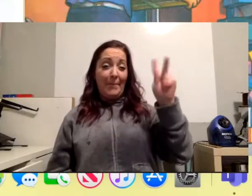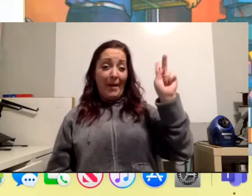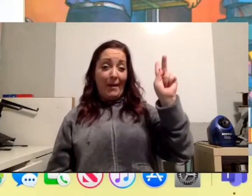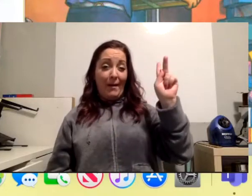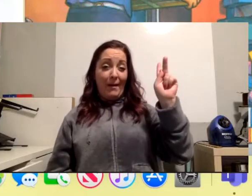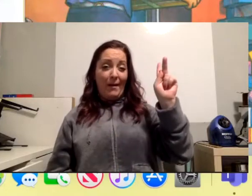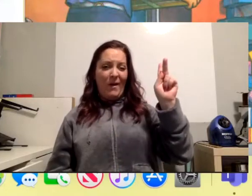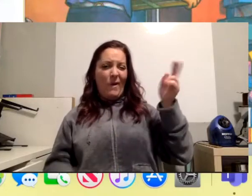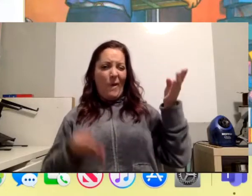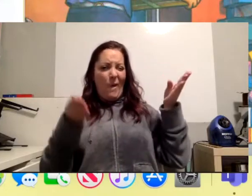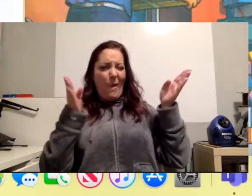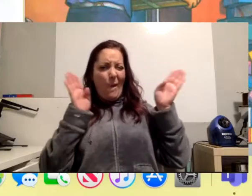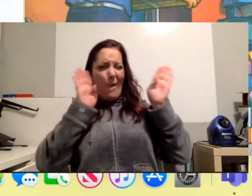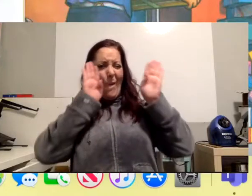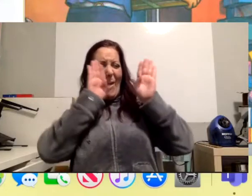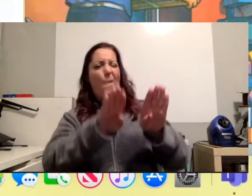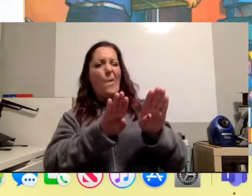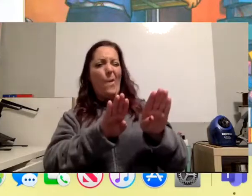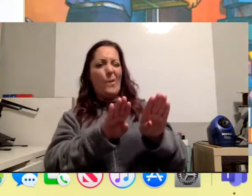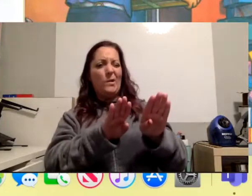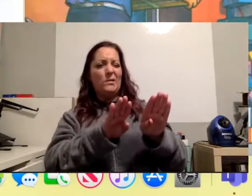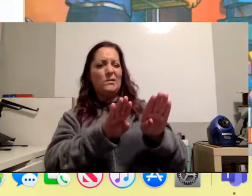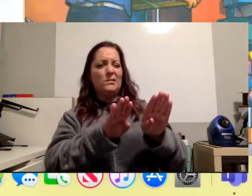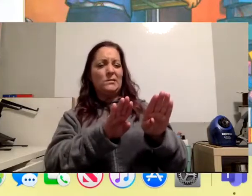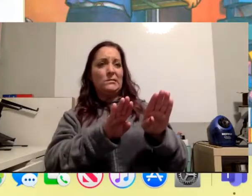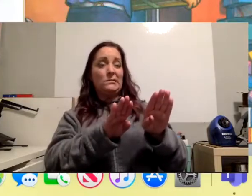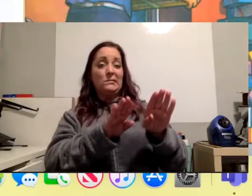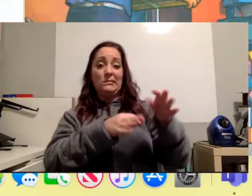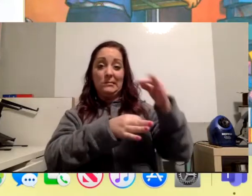You see one sign that says the bank is